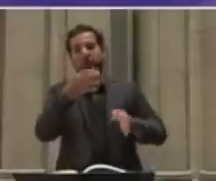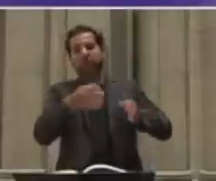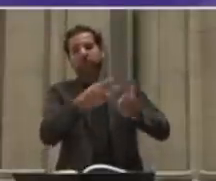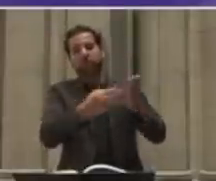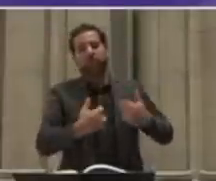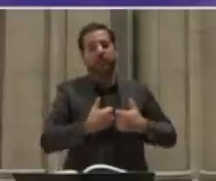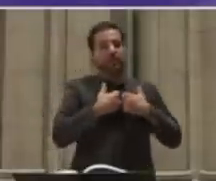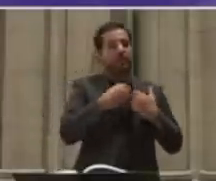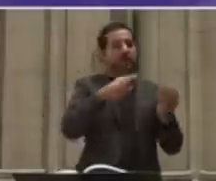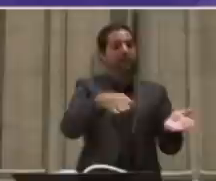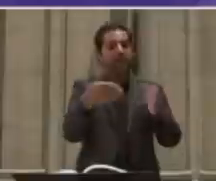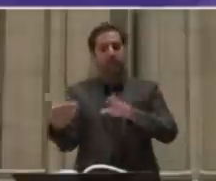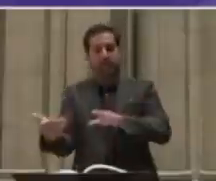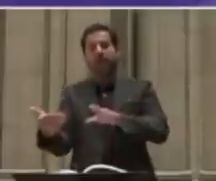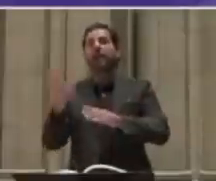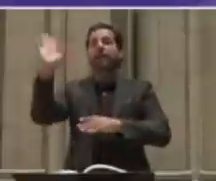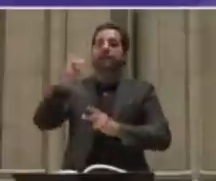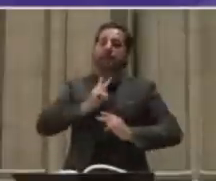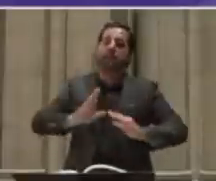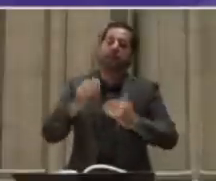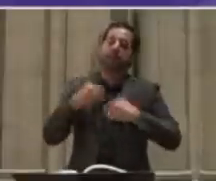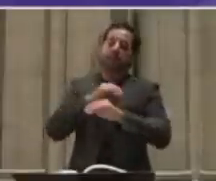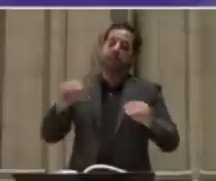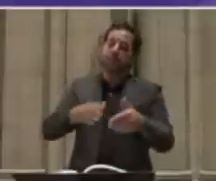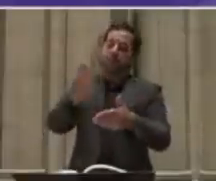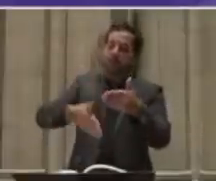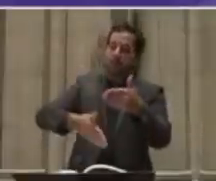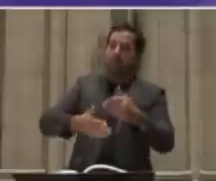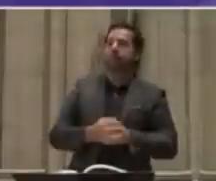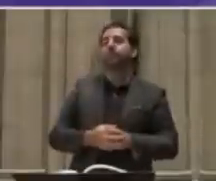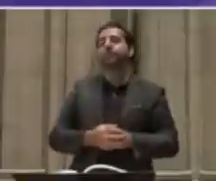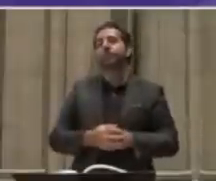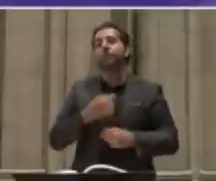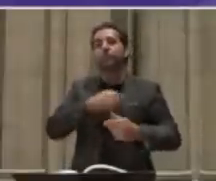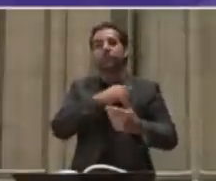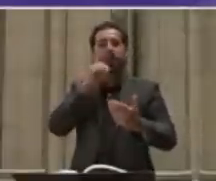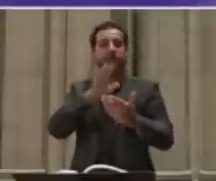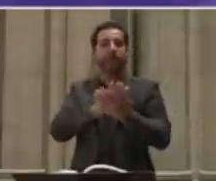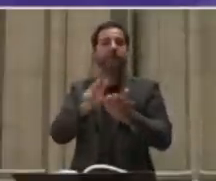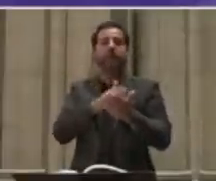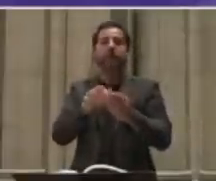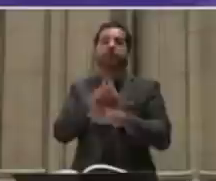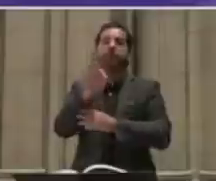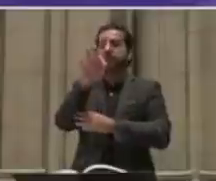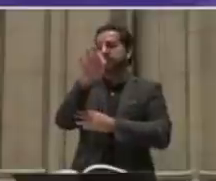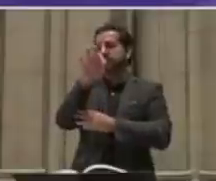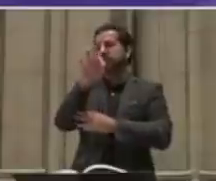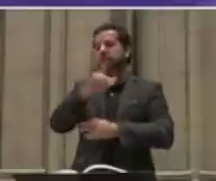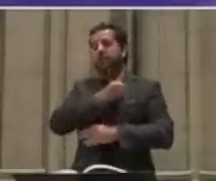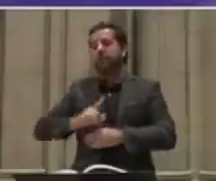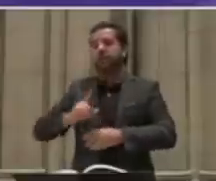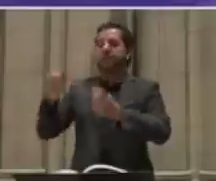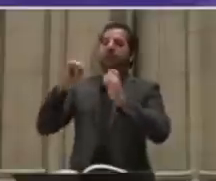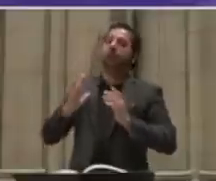the living and the dead, and his kingdom will have no end. We believe in the Holy Spirit, the Lord,